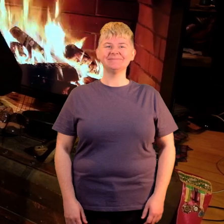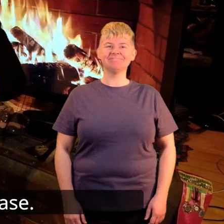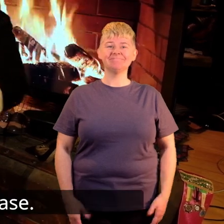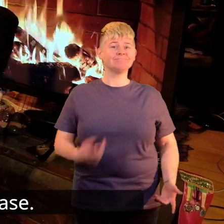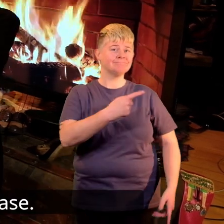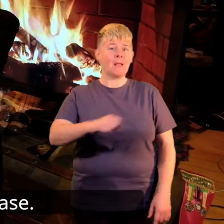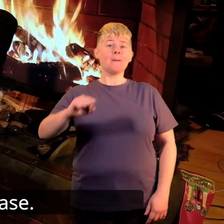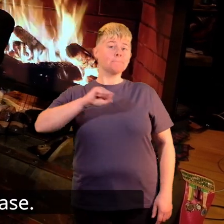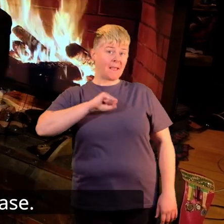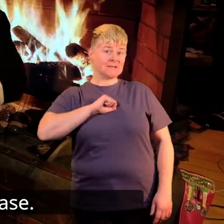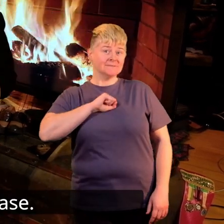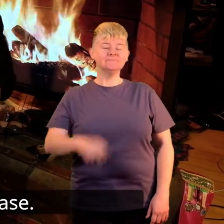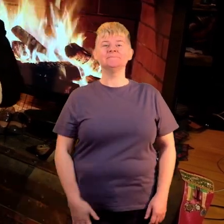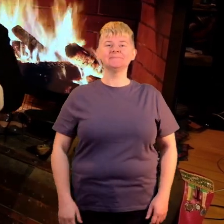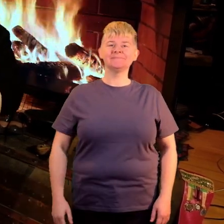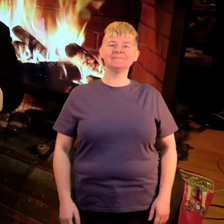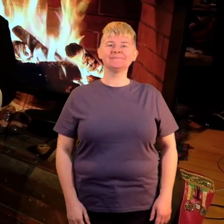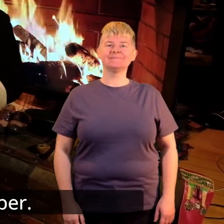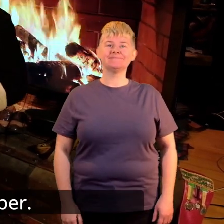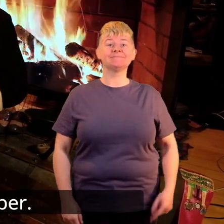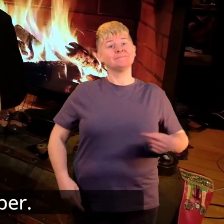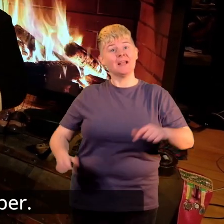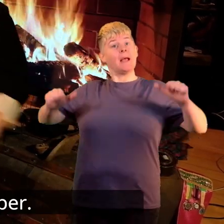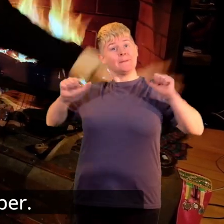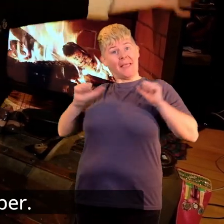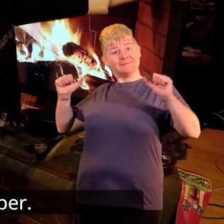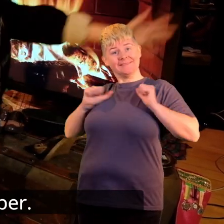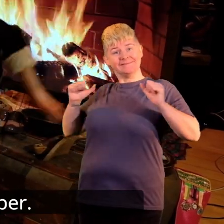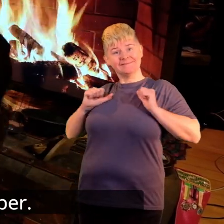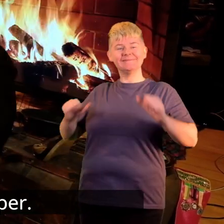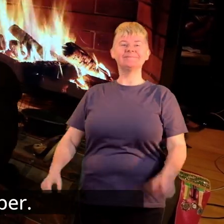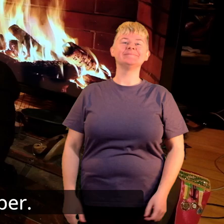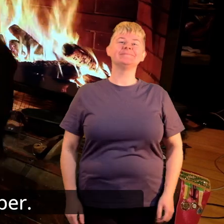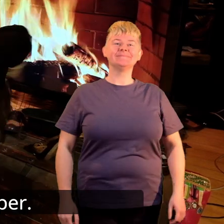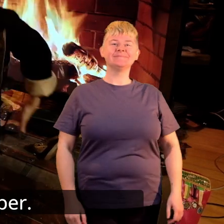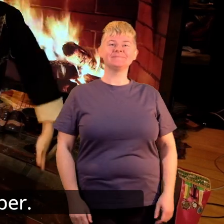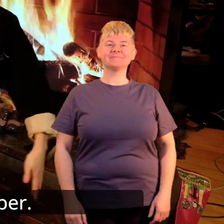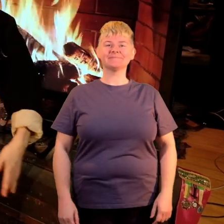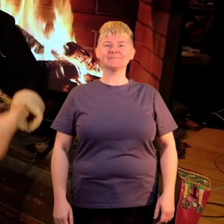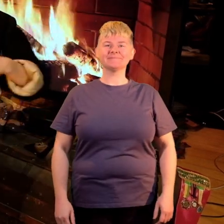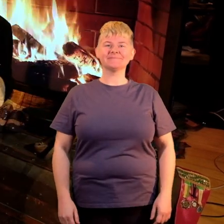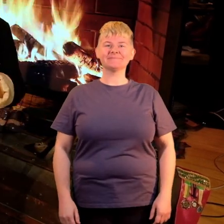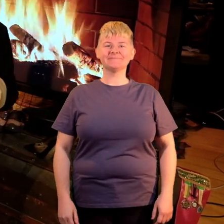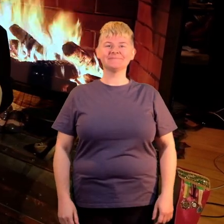Hello. Oh, he is Broderick Chase. Yes. And she is Magus Scarper.